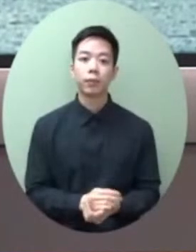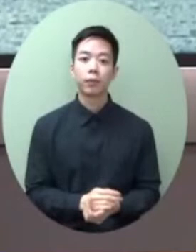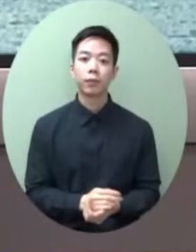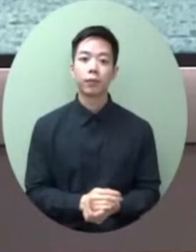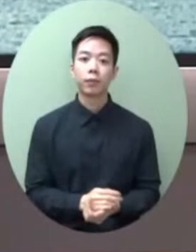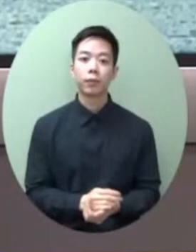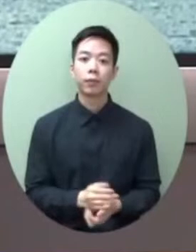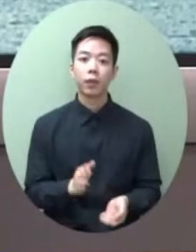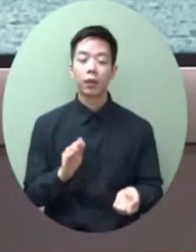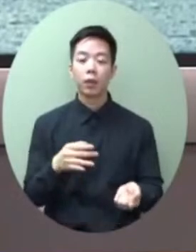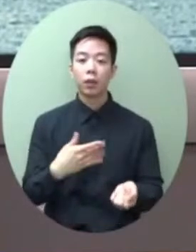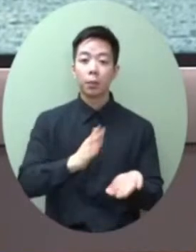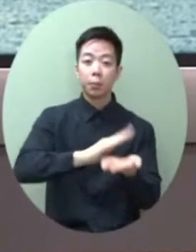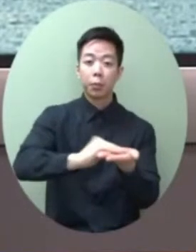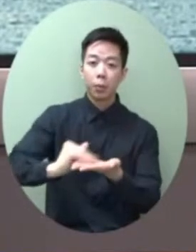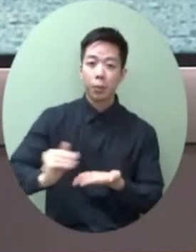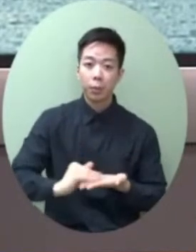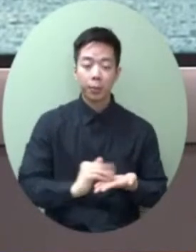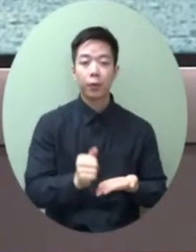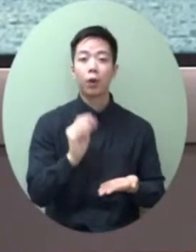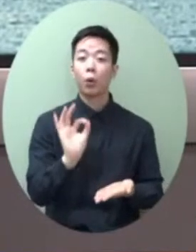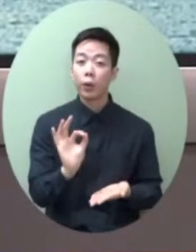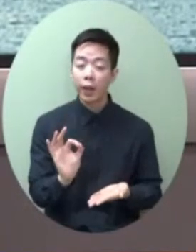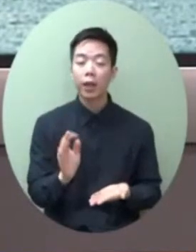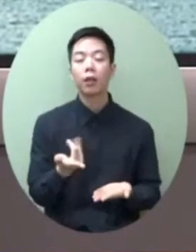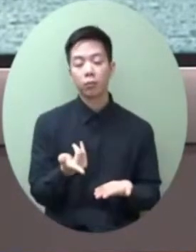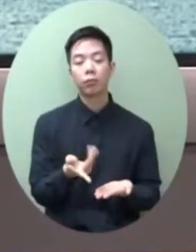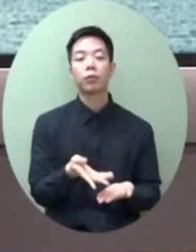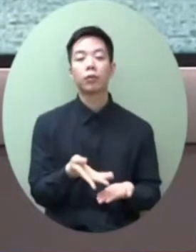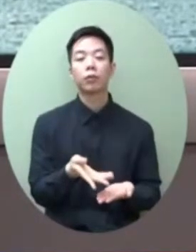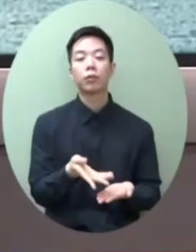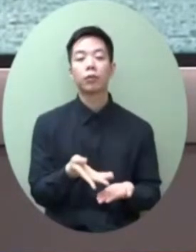frequent enough, and infection control is well